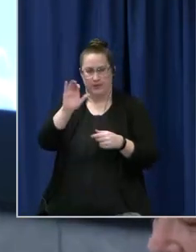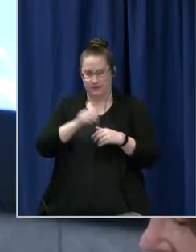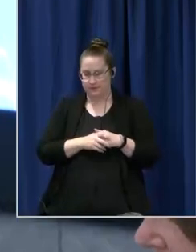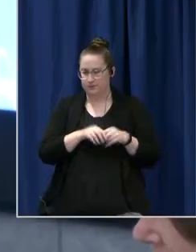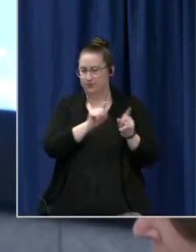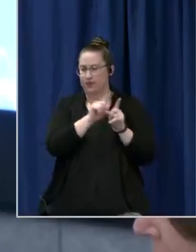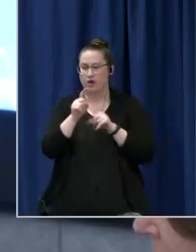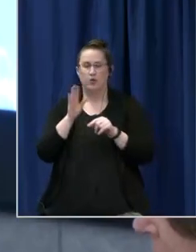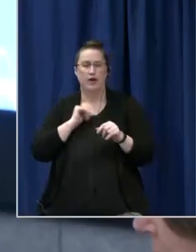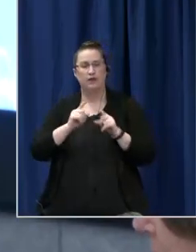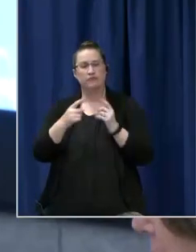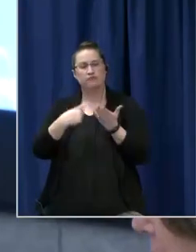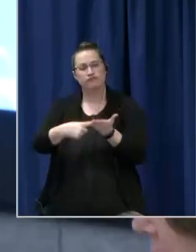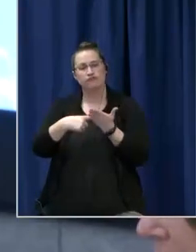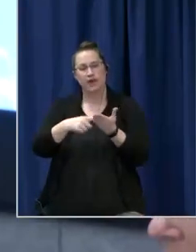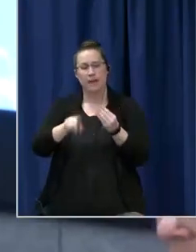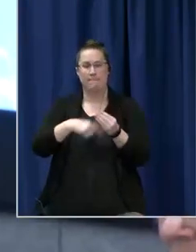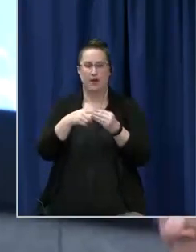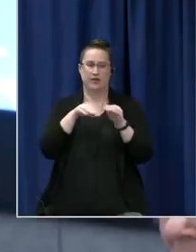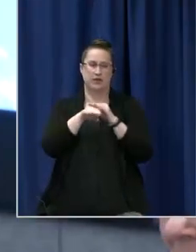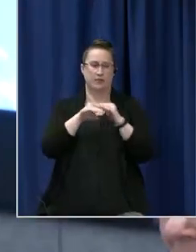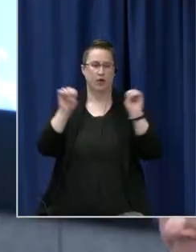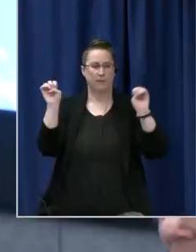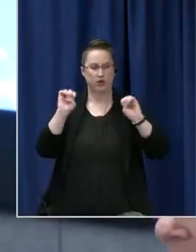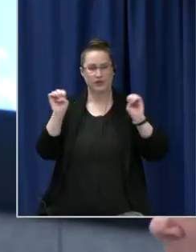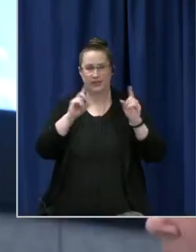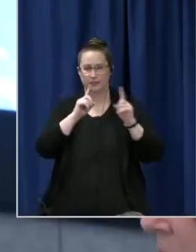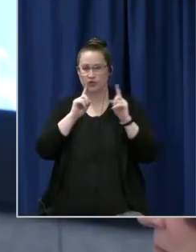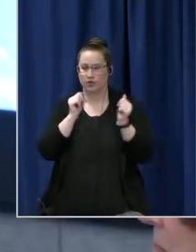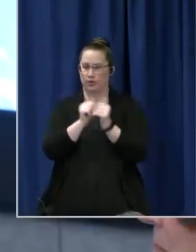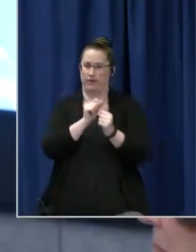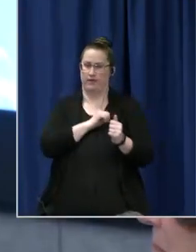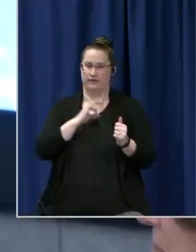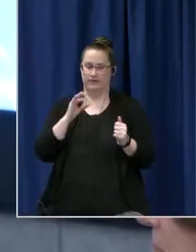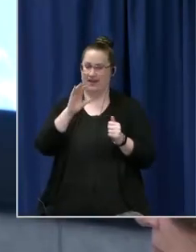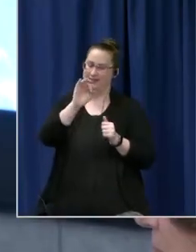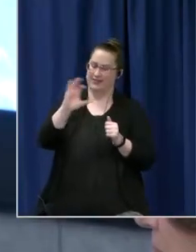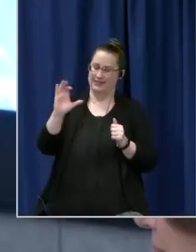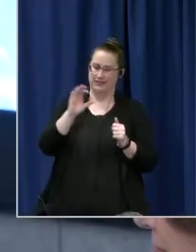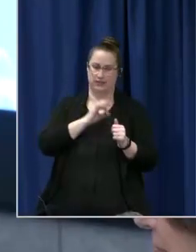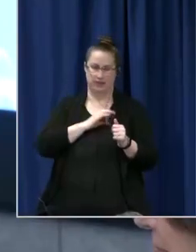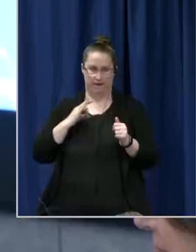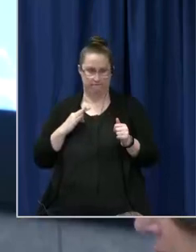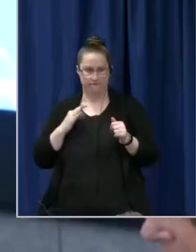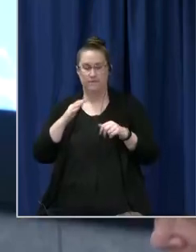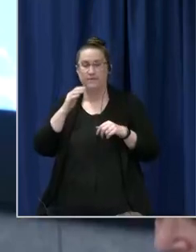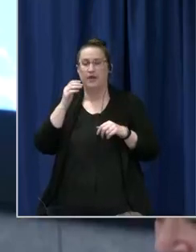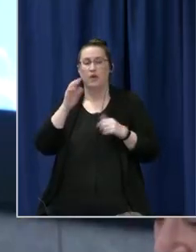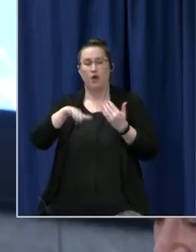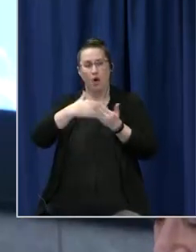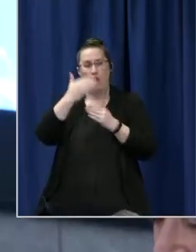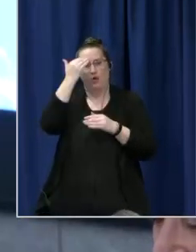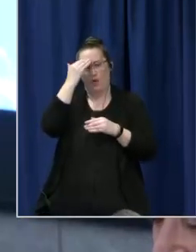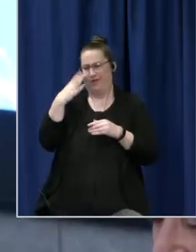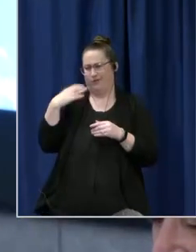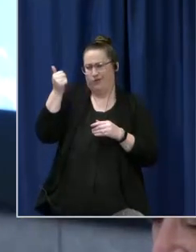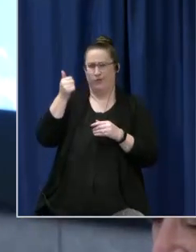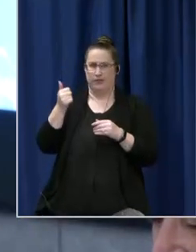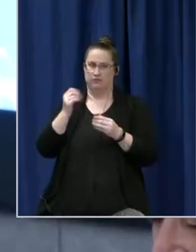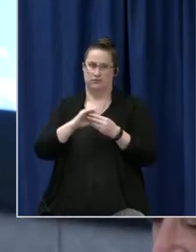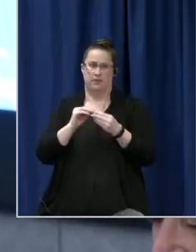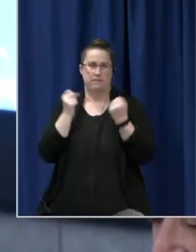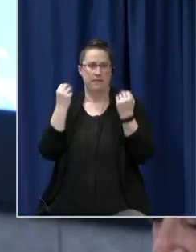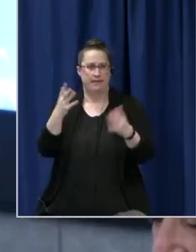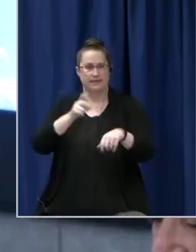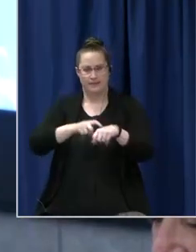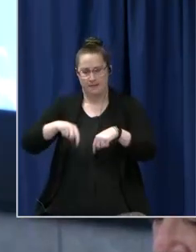a dialogue about accessible emergency communications with the FCC staff. You know, as we all know, and the chairwoman has said many times, you know,